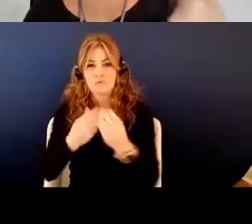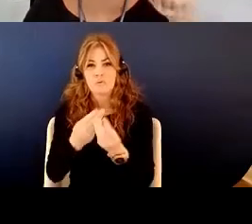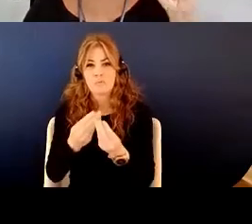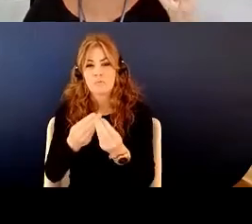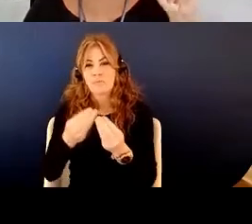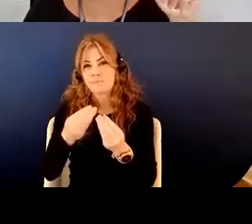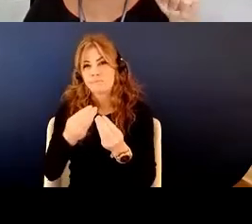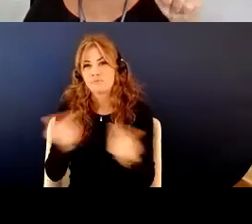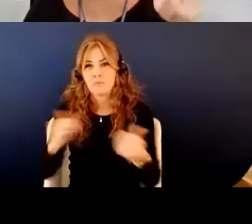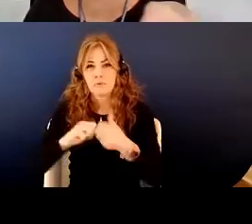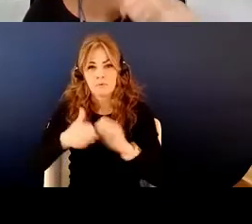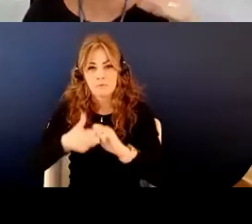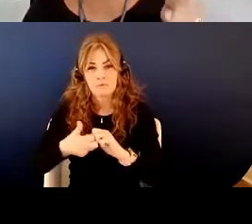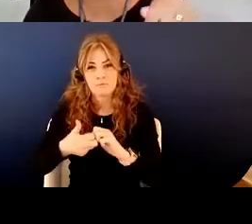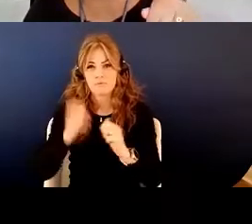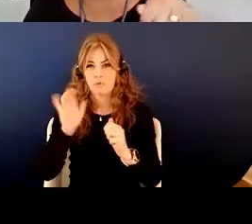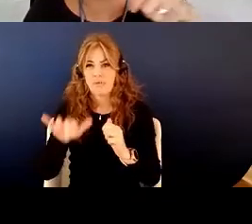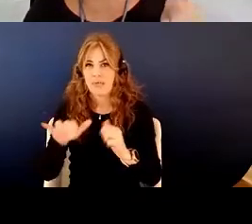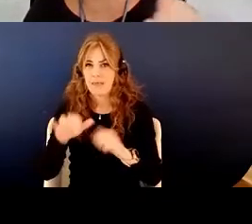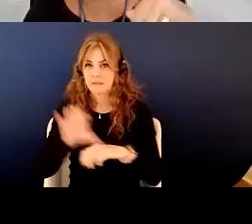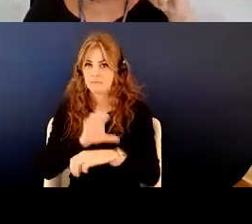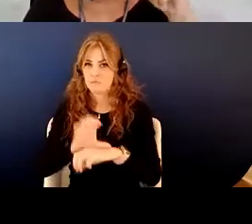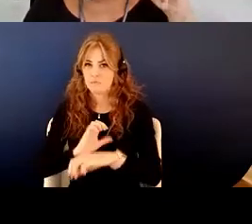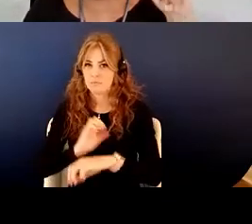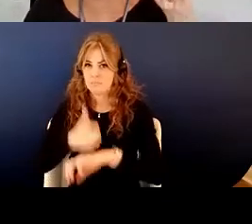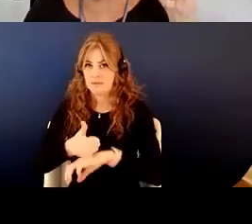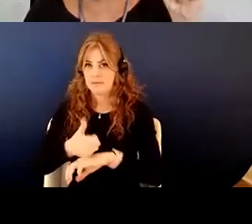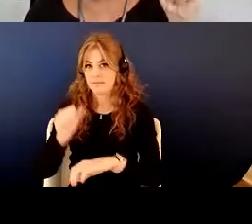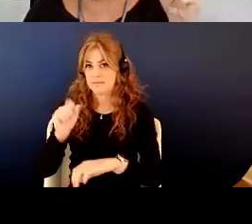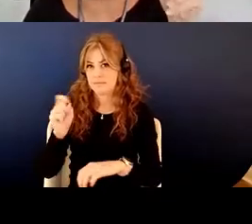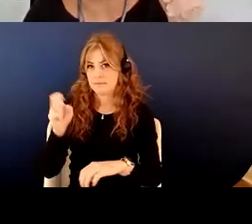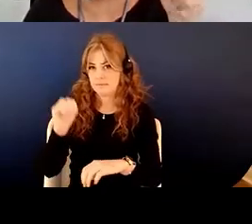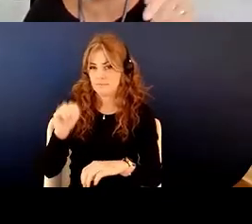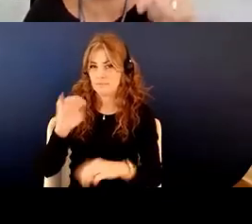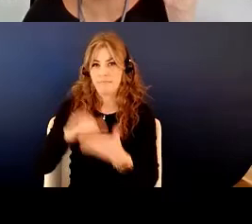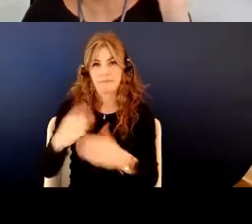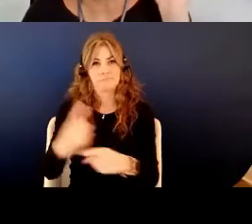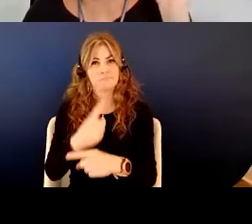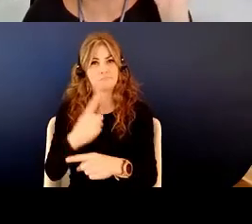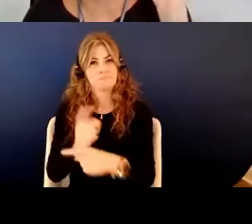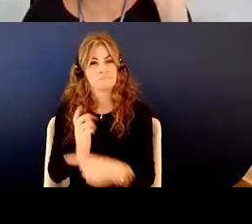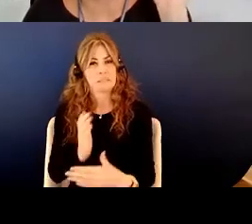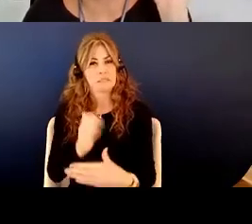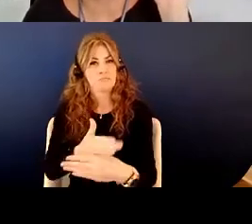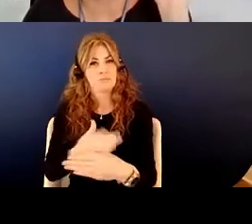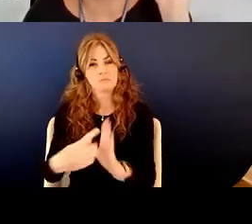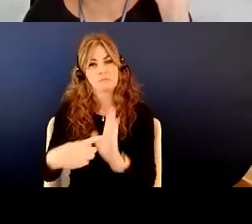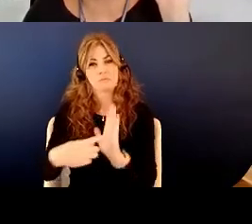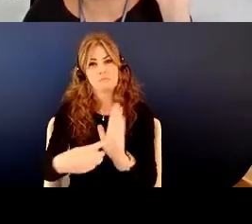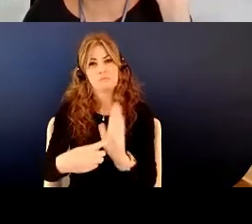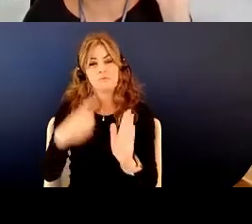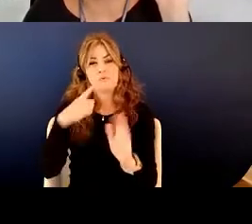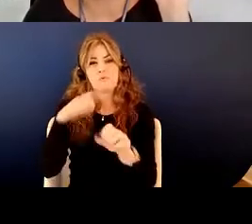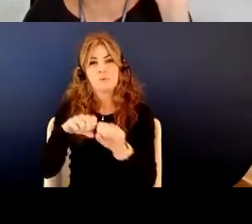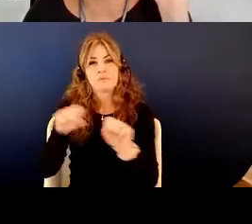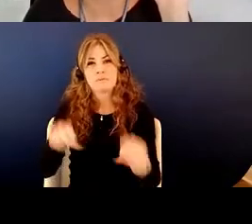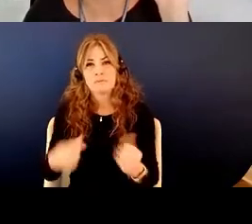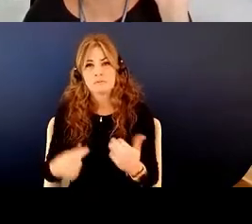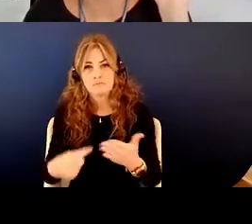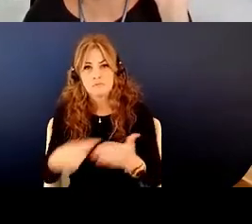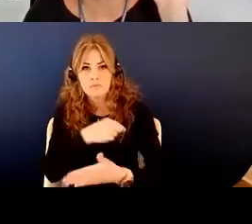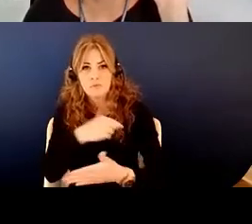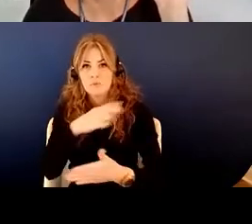of computer-based scaffolding. So this is a classic intervention example for systematic review and